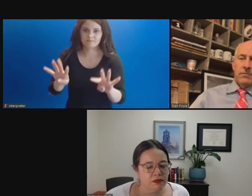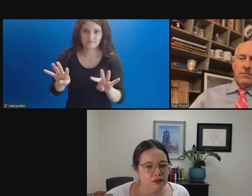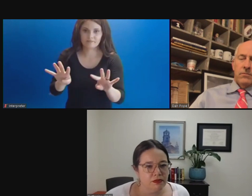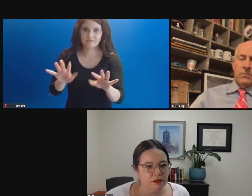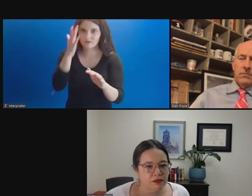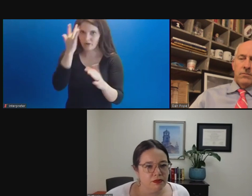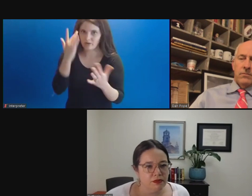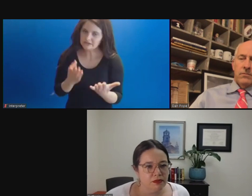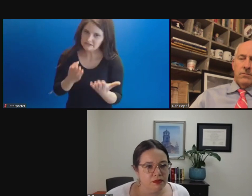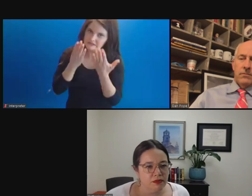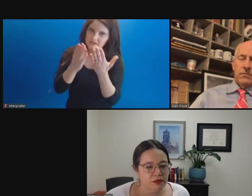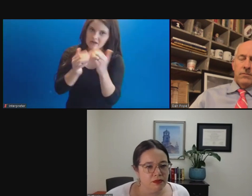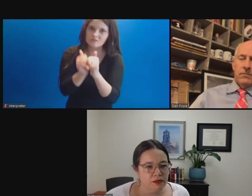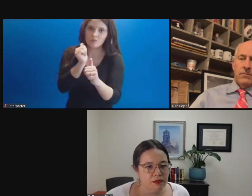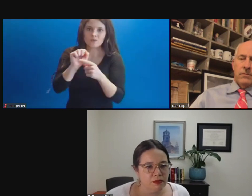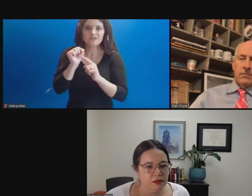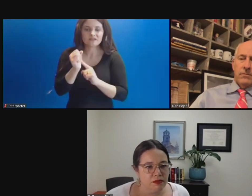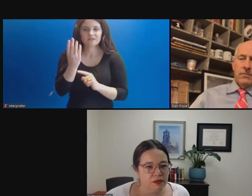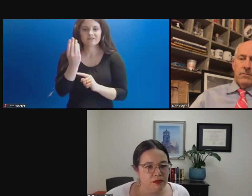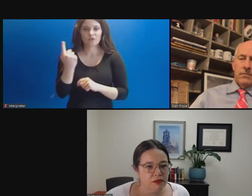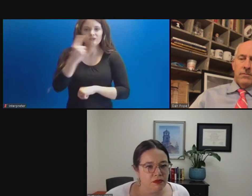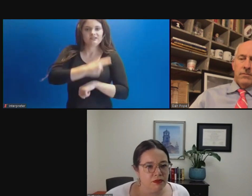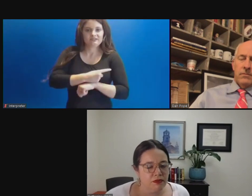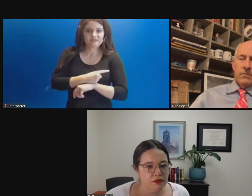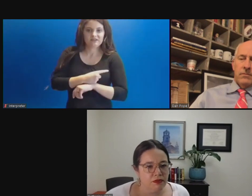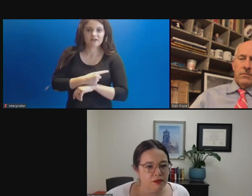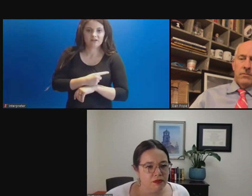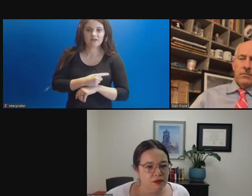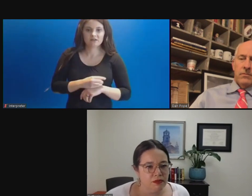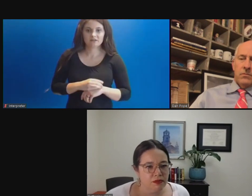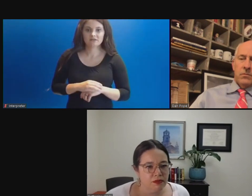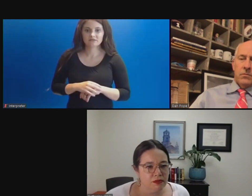in most cases, a 14-day